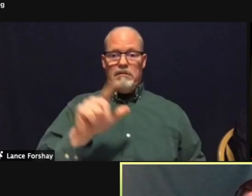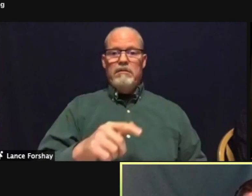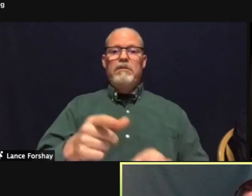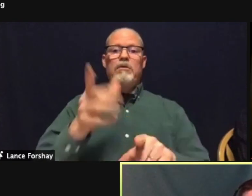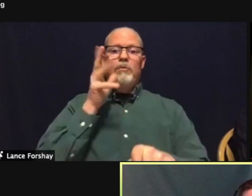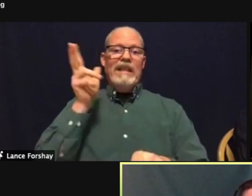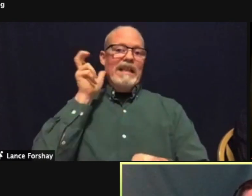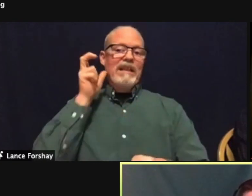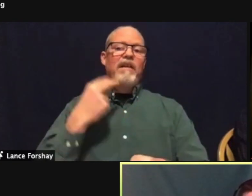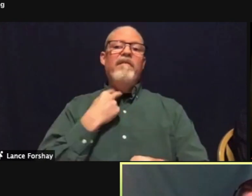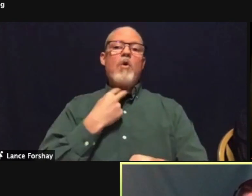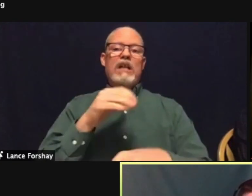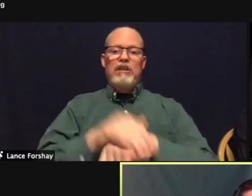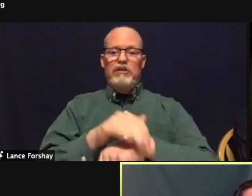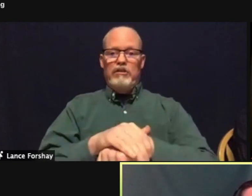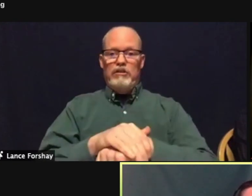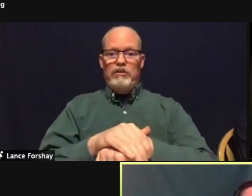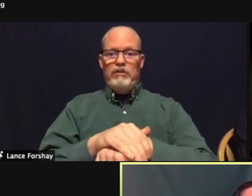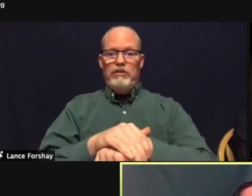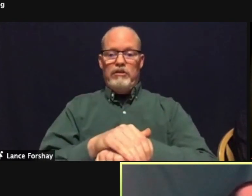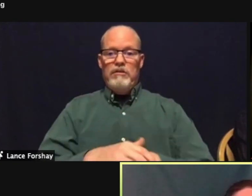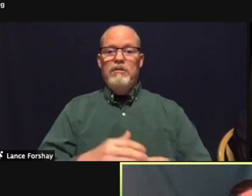interpreter, an English translation of that sign.